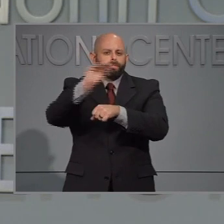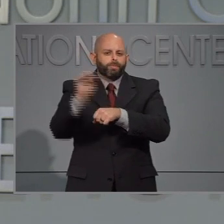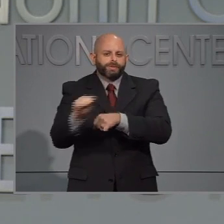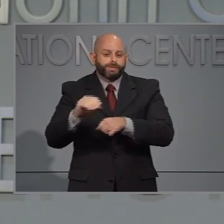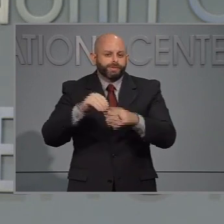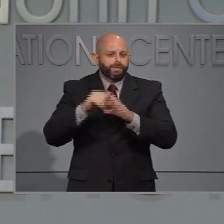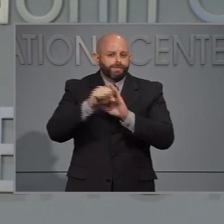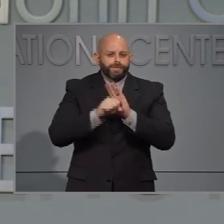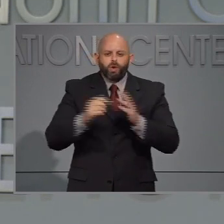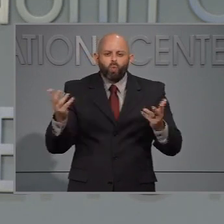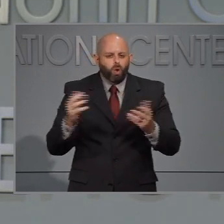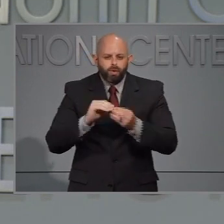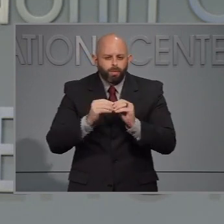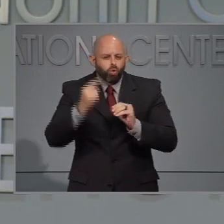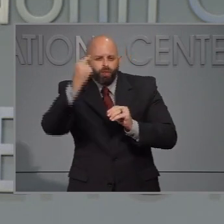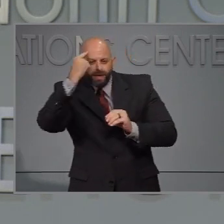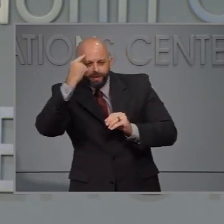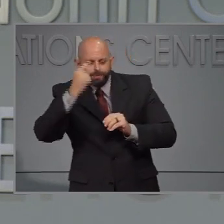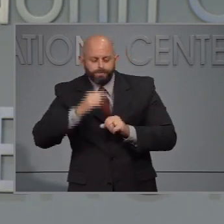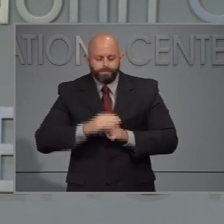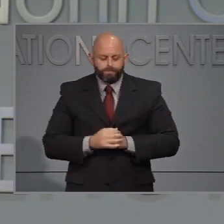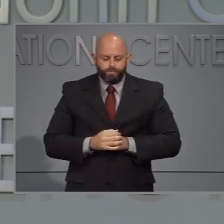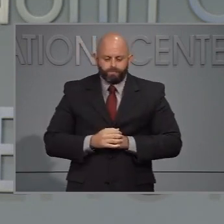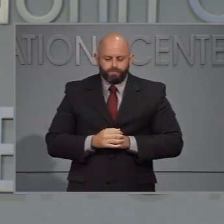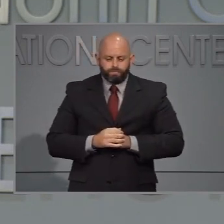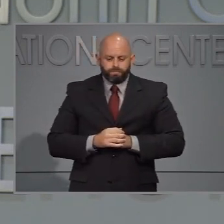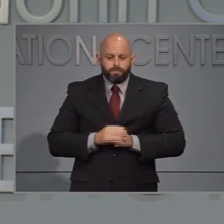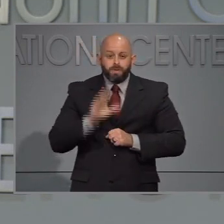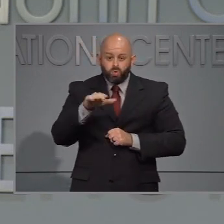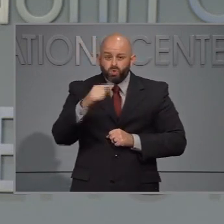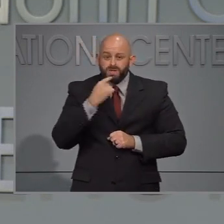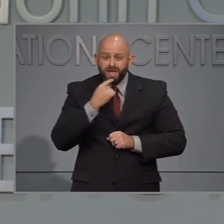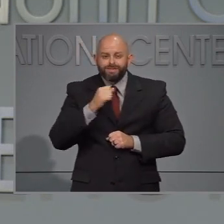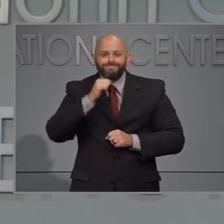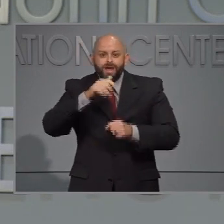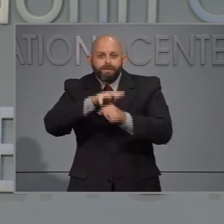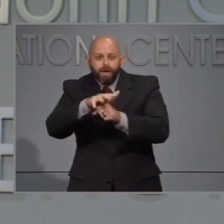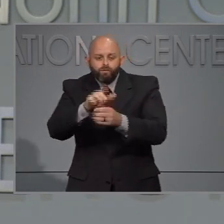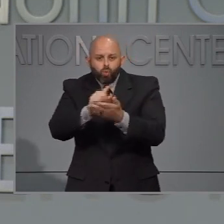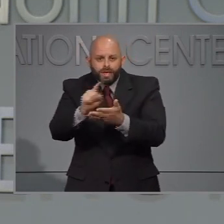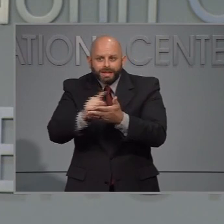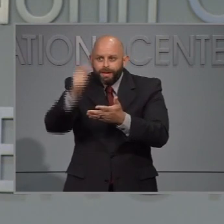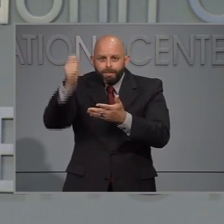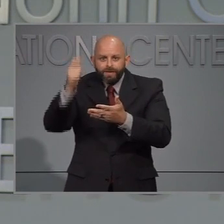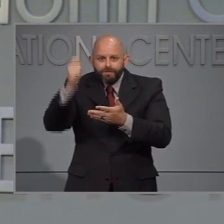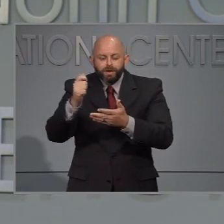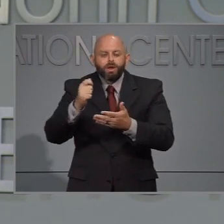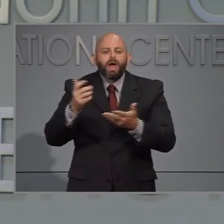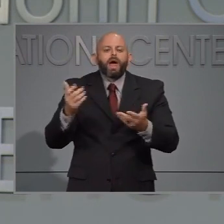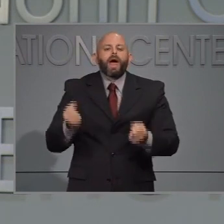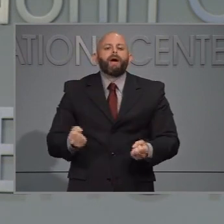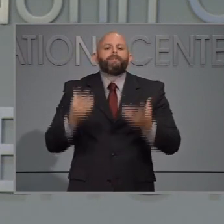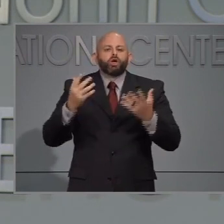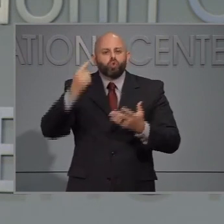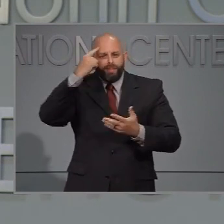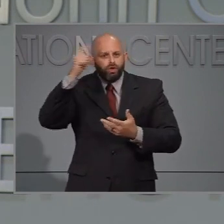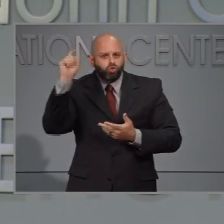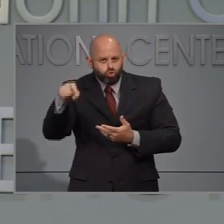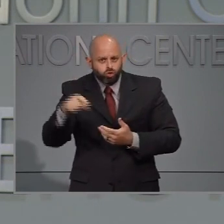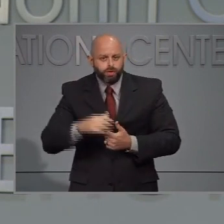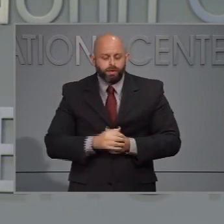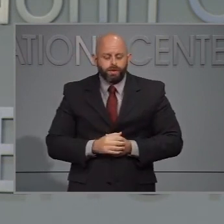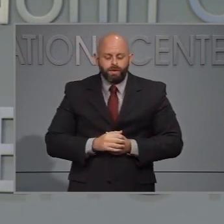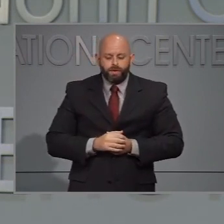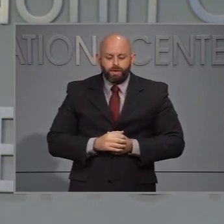benefit, what do you think it should be? We want it to be obviously as low as possible, and it did